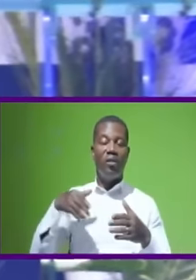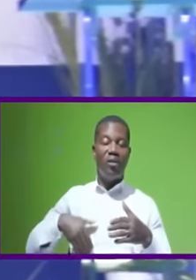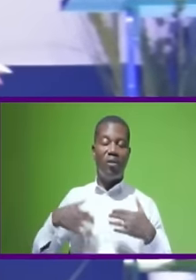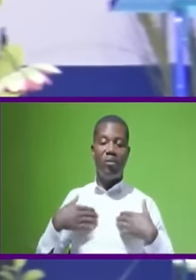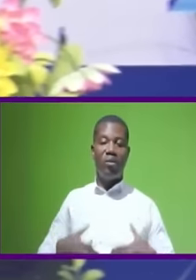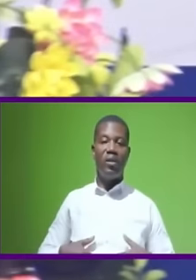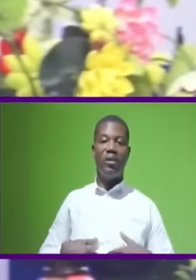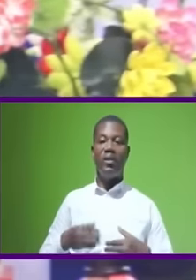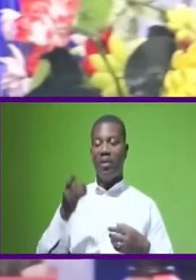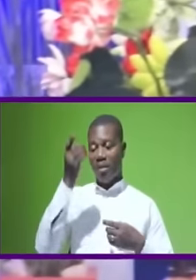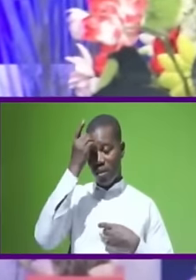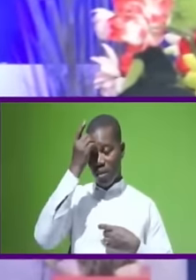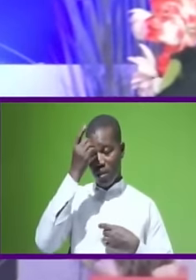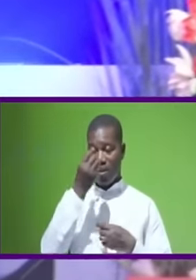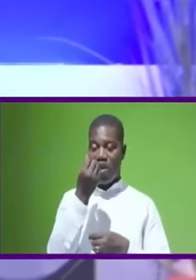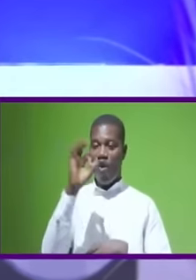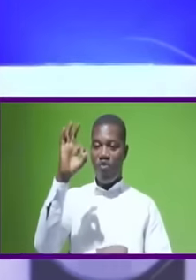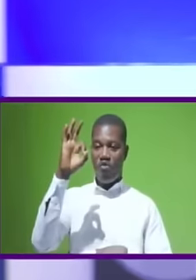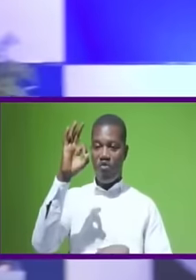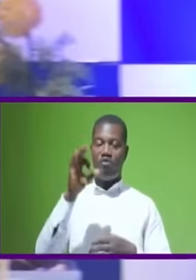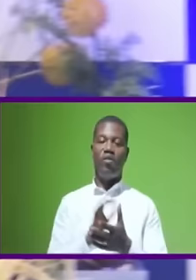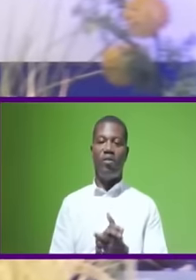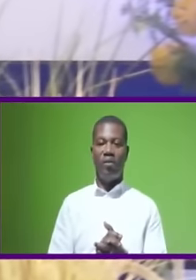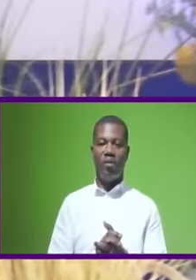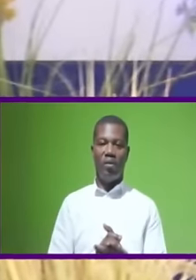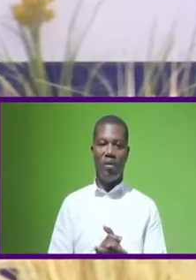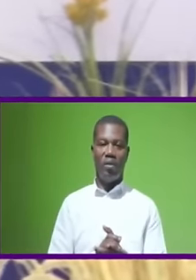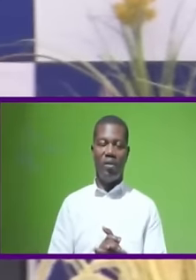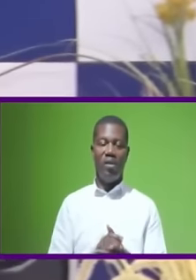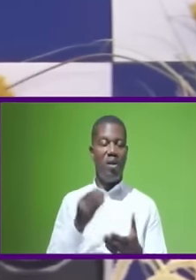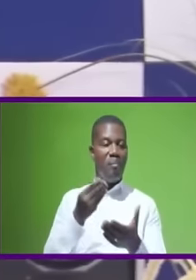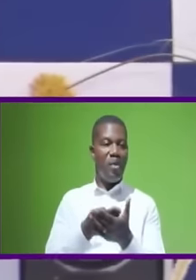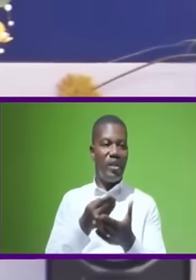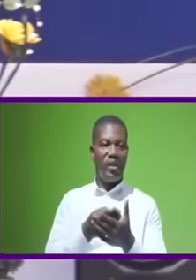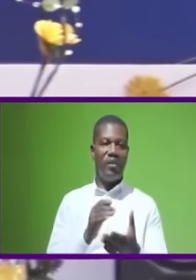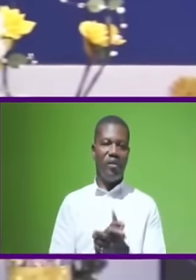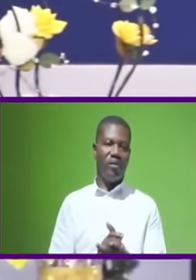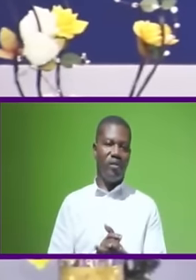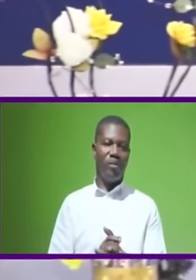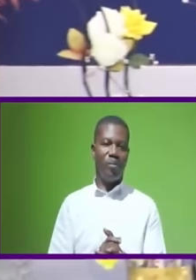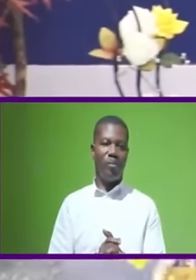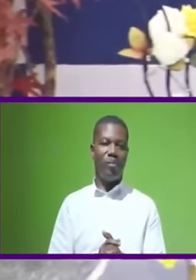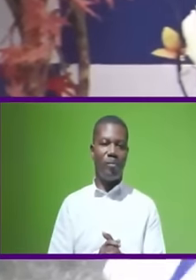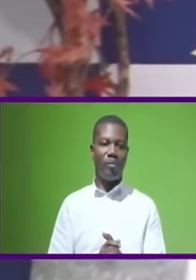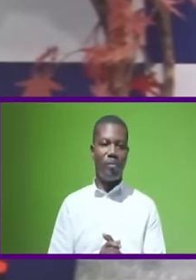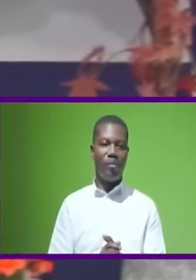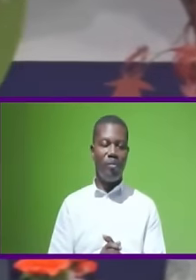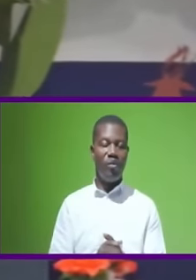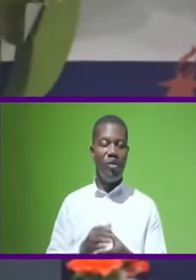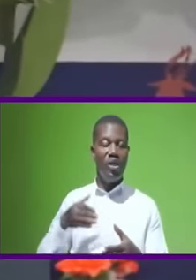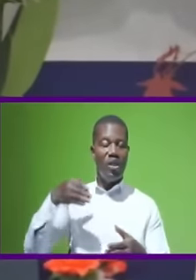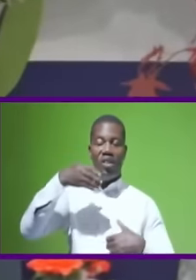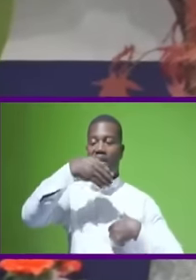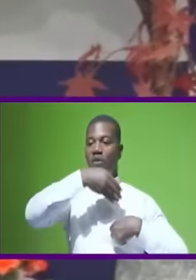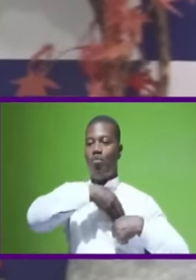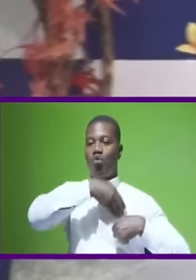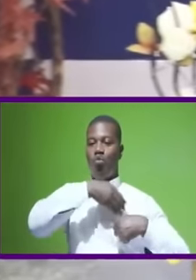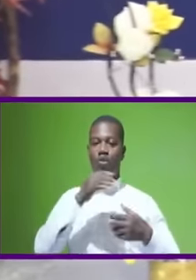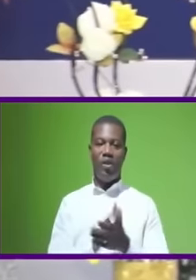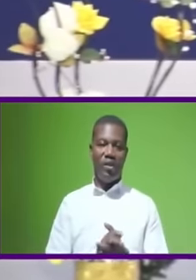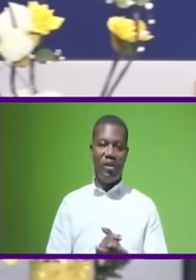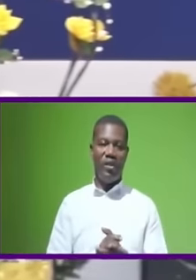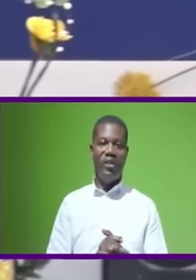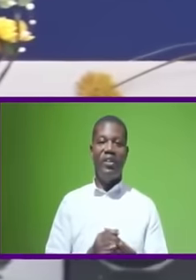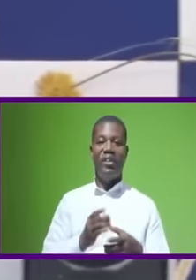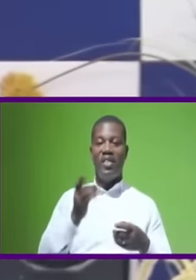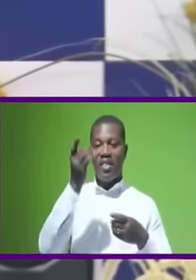Yes, no. Sika Says your better moi.